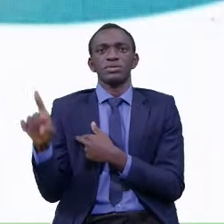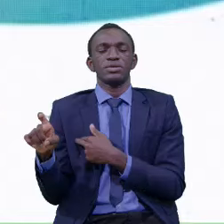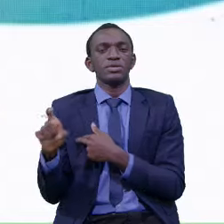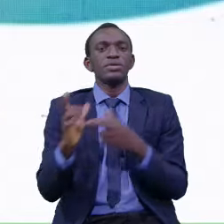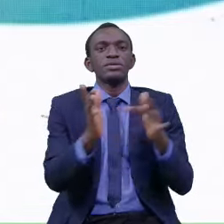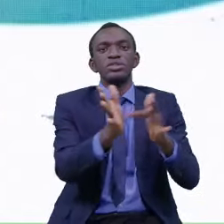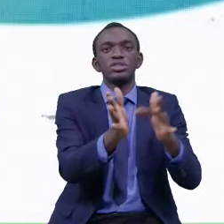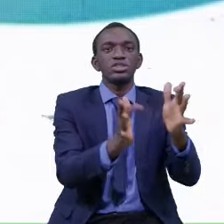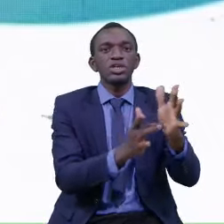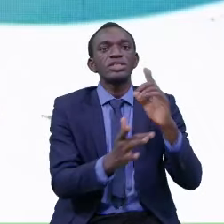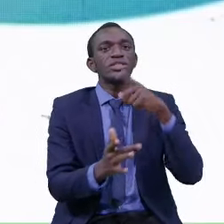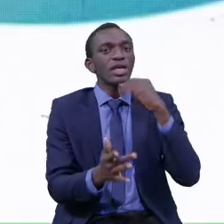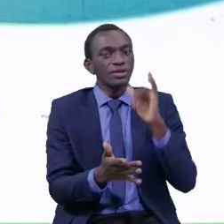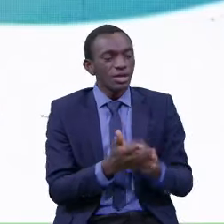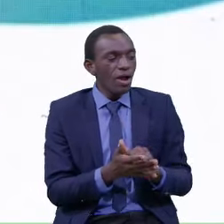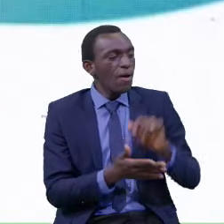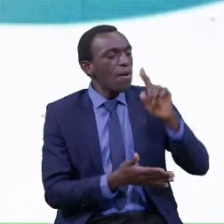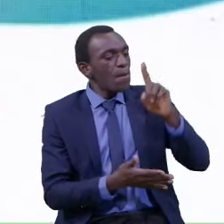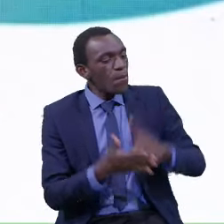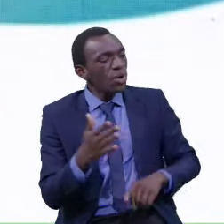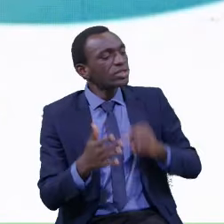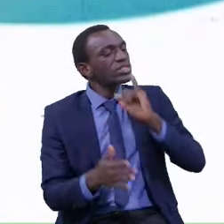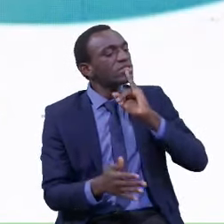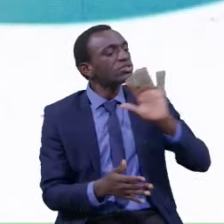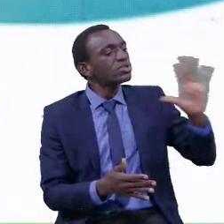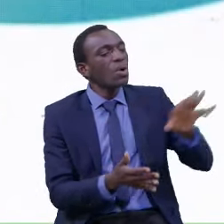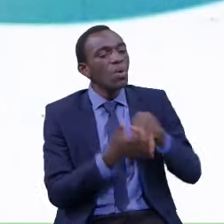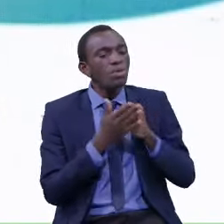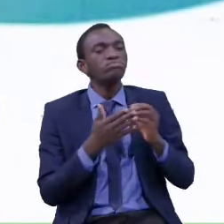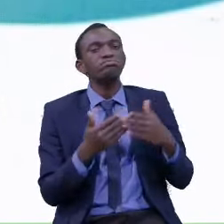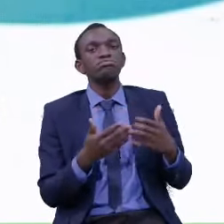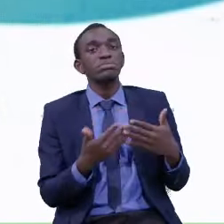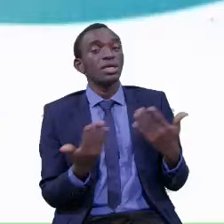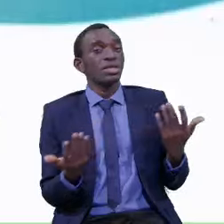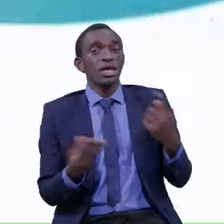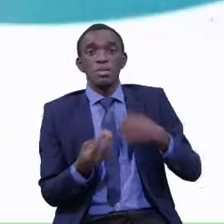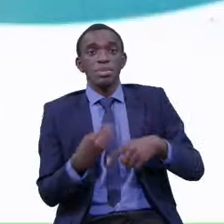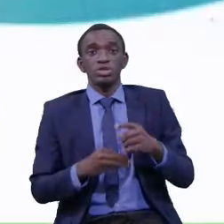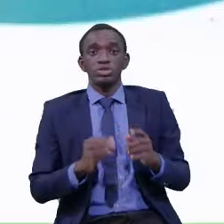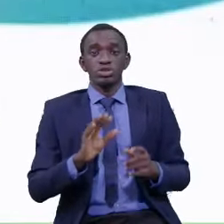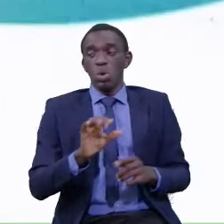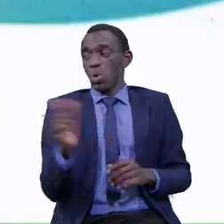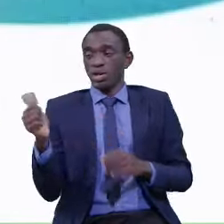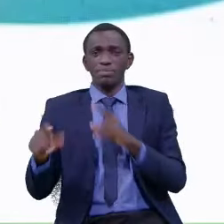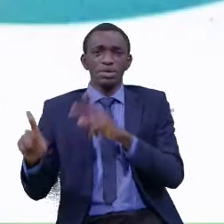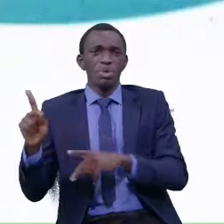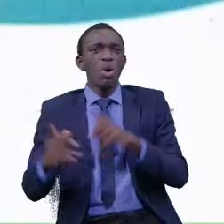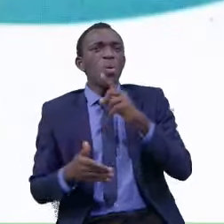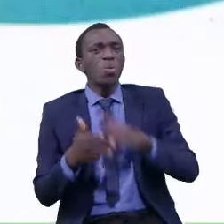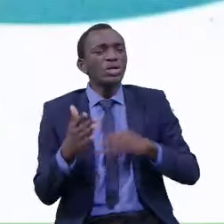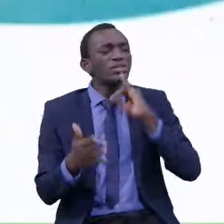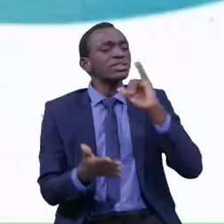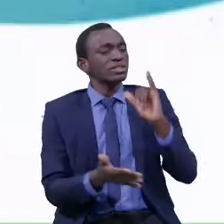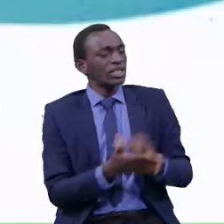what is that to you about other people? What's that to you about what John will do,